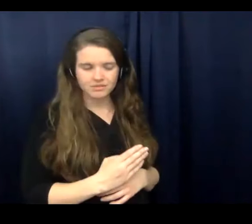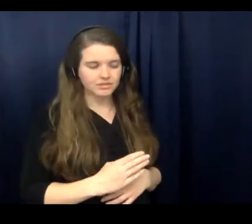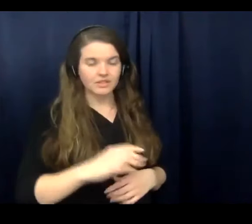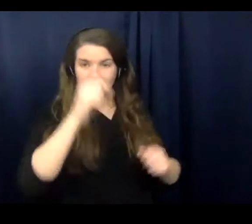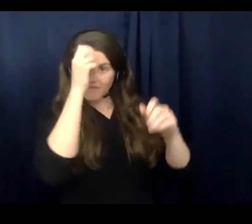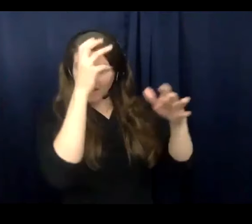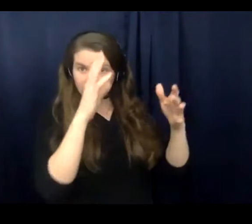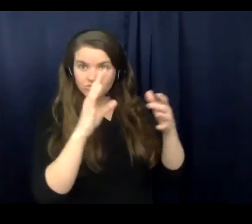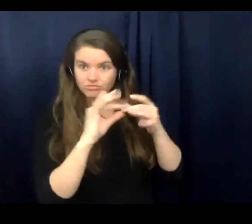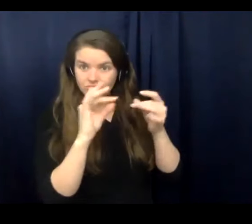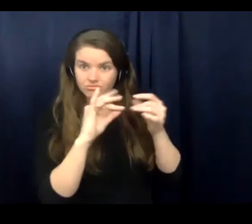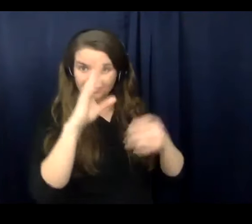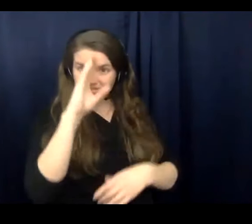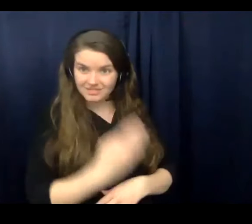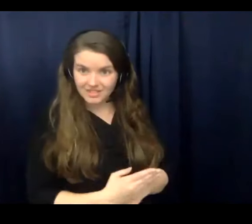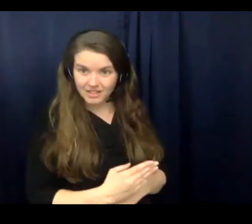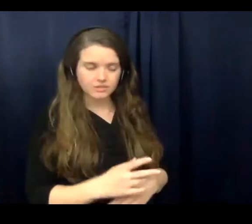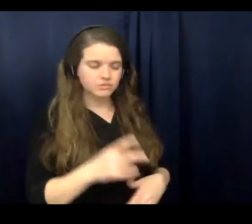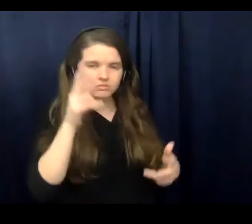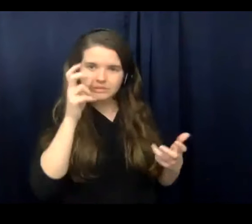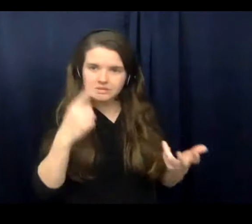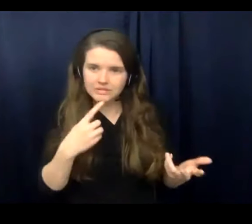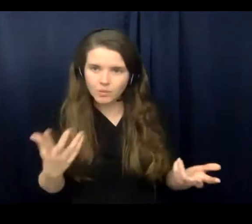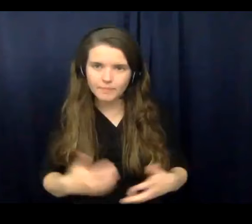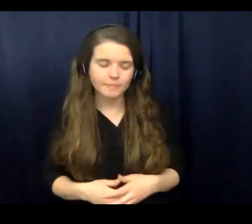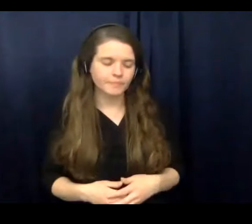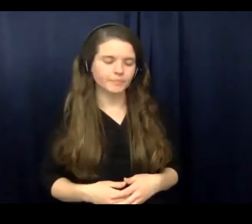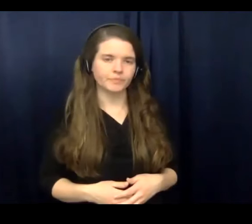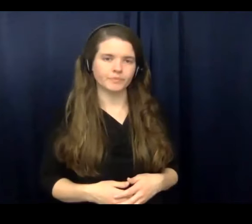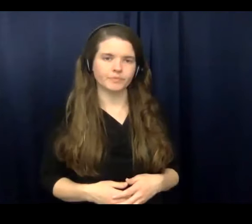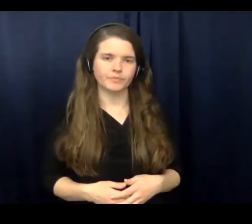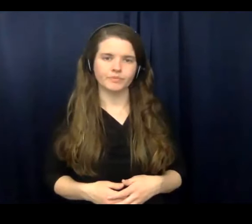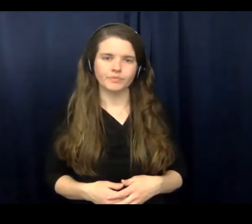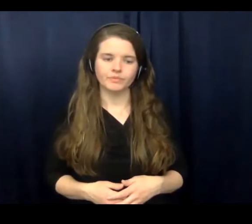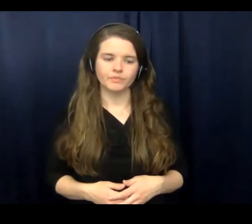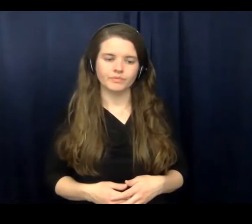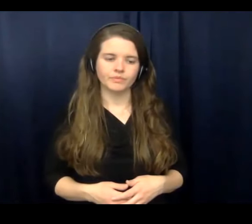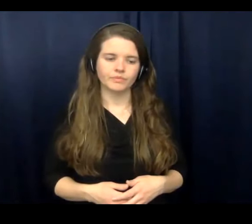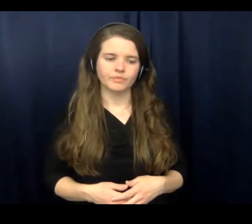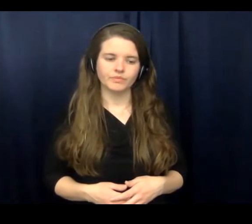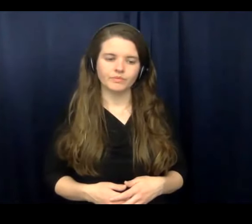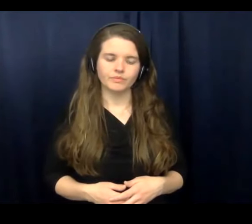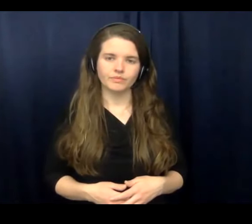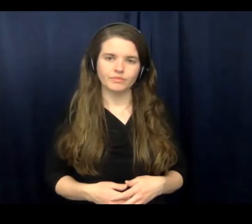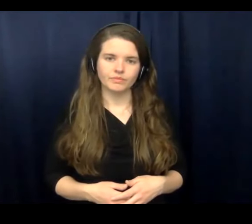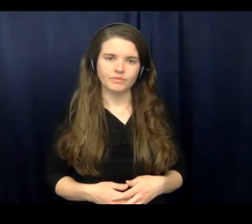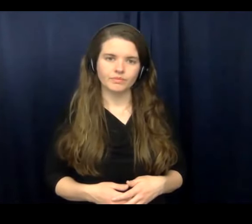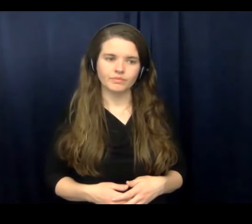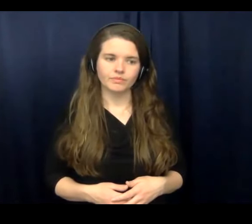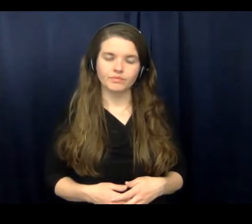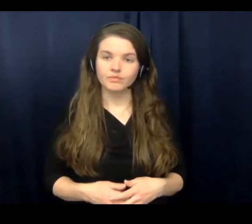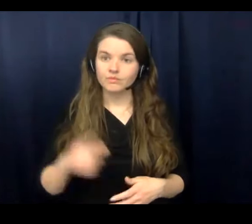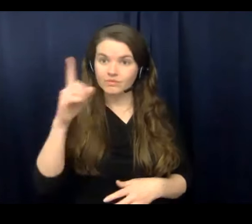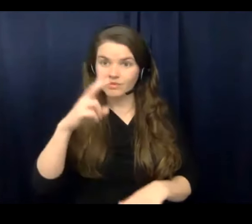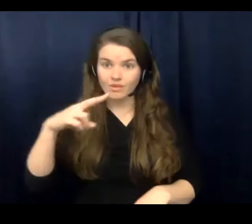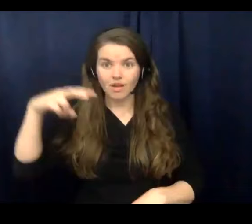Son, we hear these kinds of things. We hear the following. It says, well, he who sits in the heavens shall laugh.